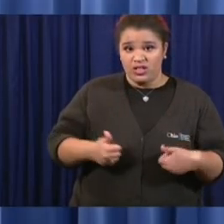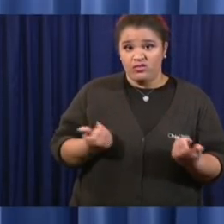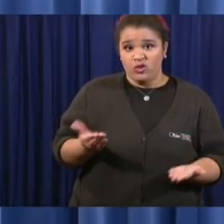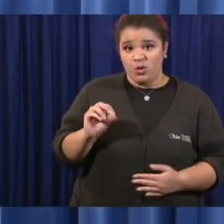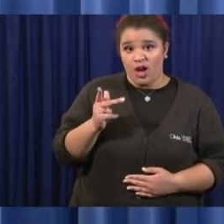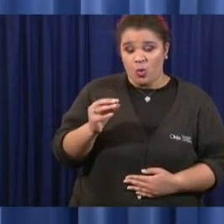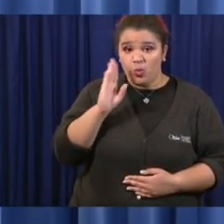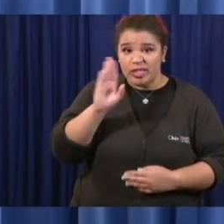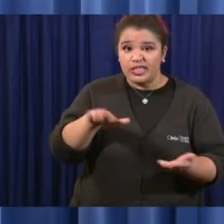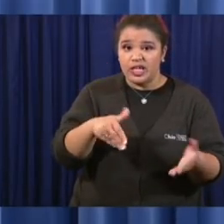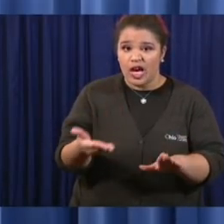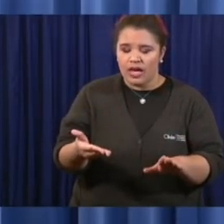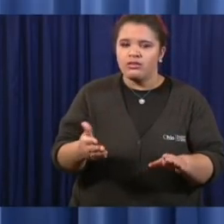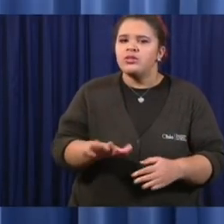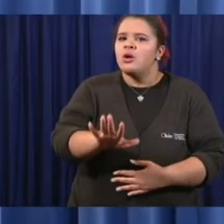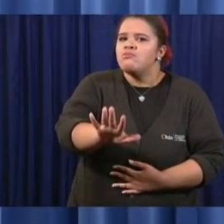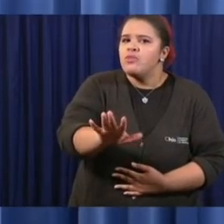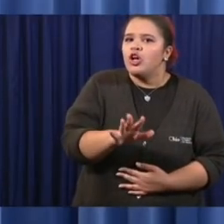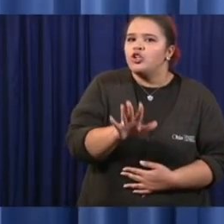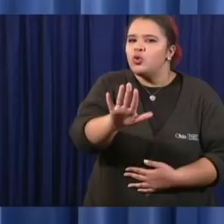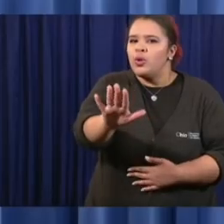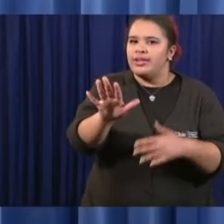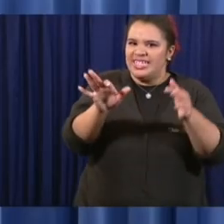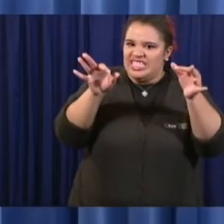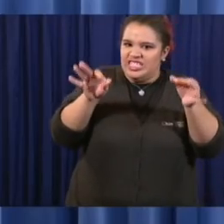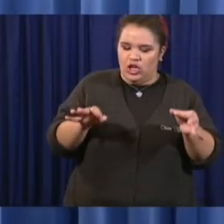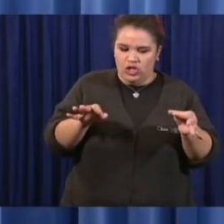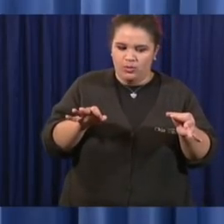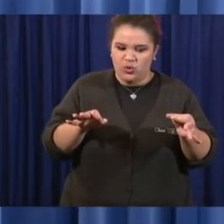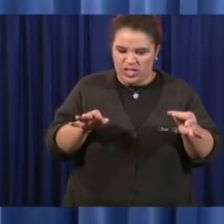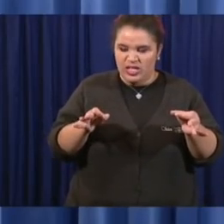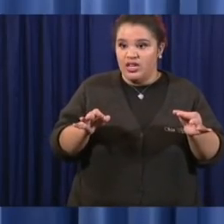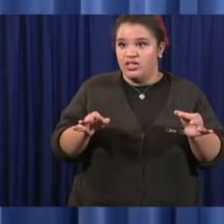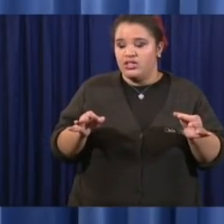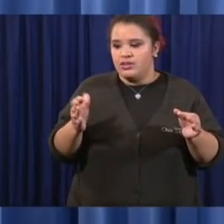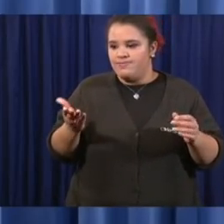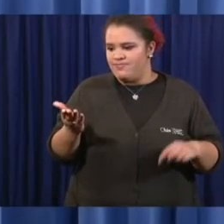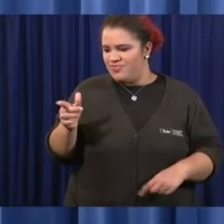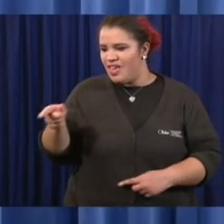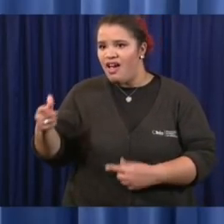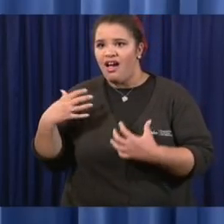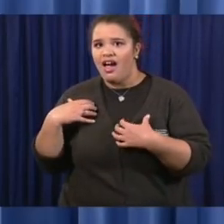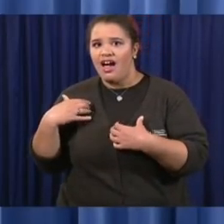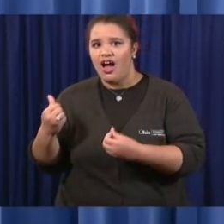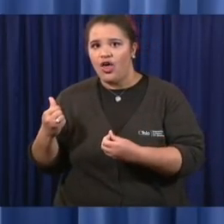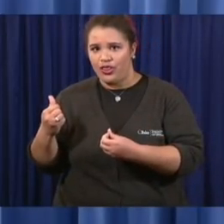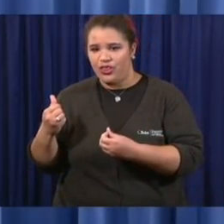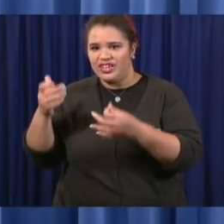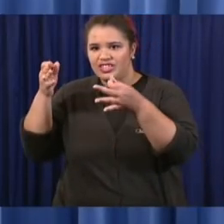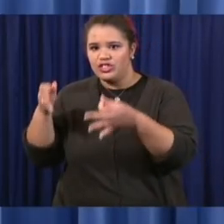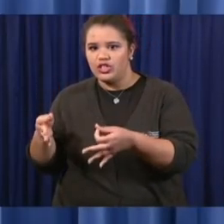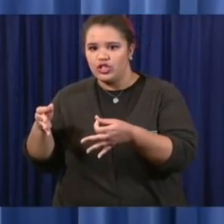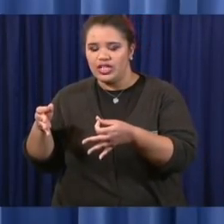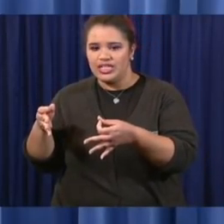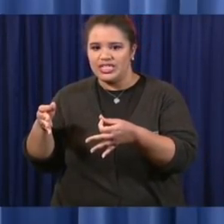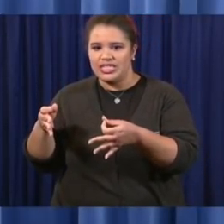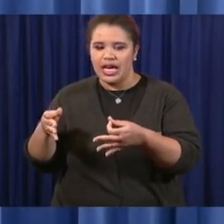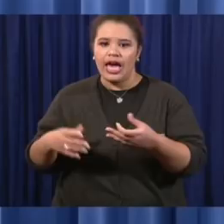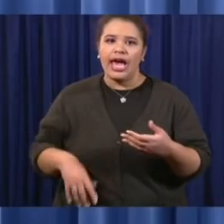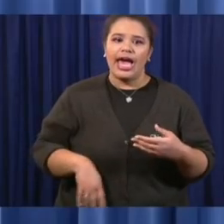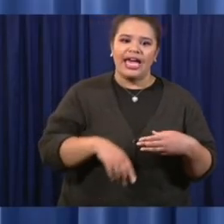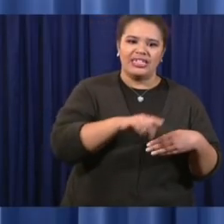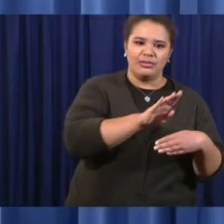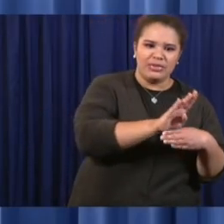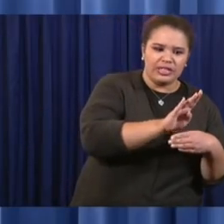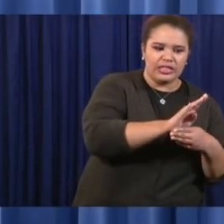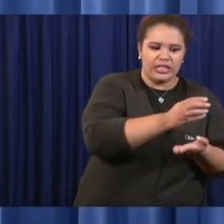you have to make between these grave public health decisions and the grave economic decisions about when businesses are